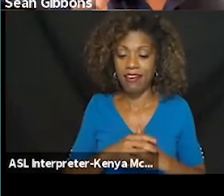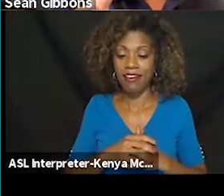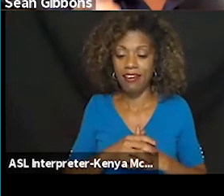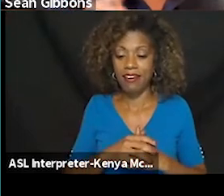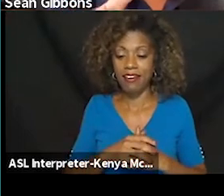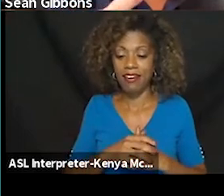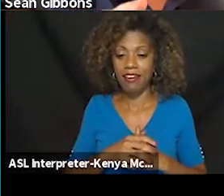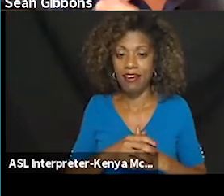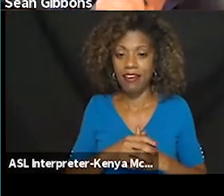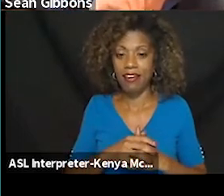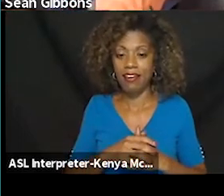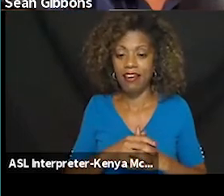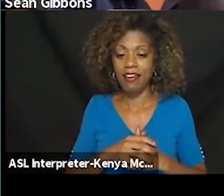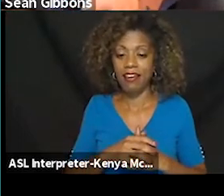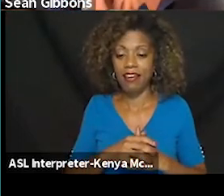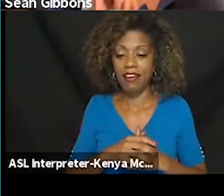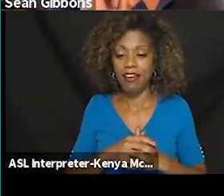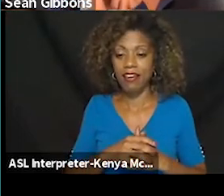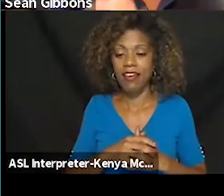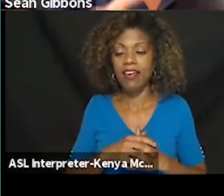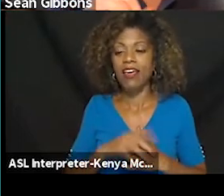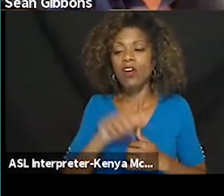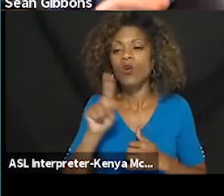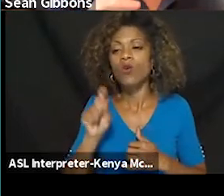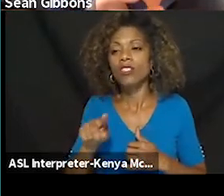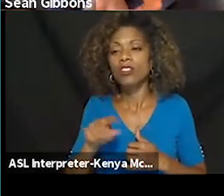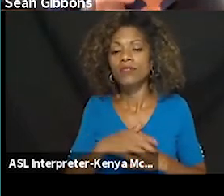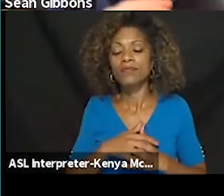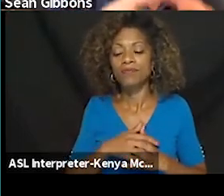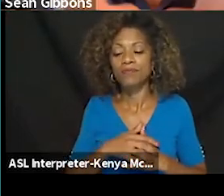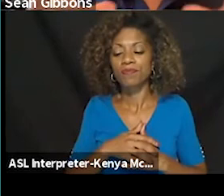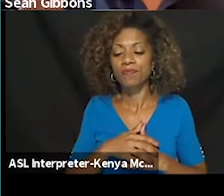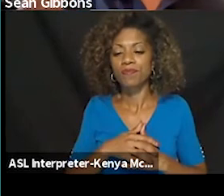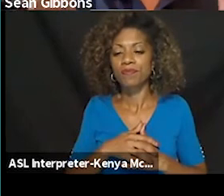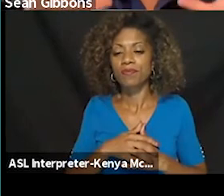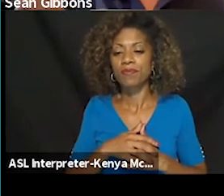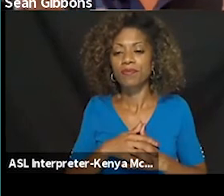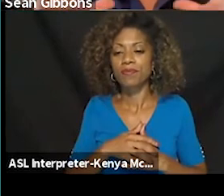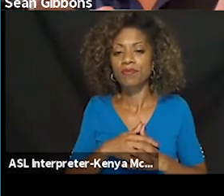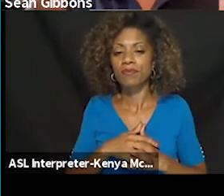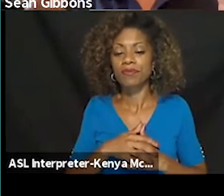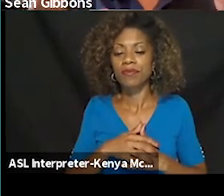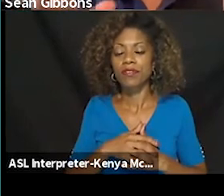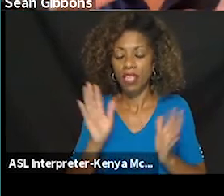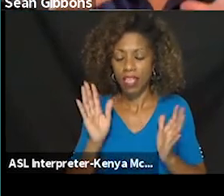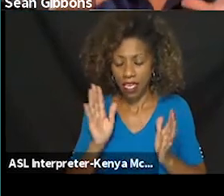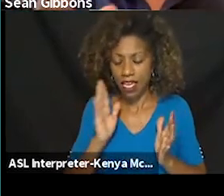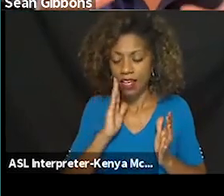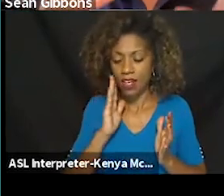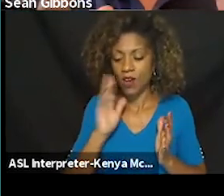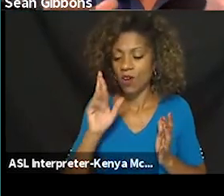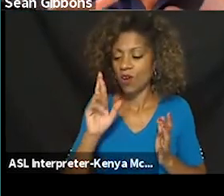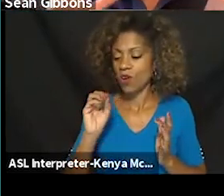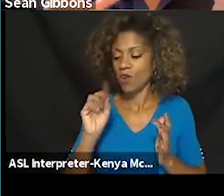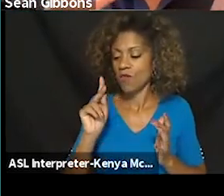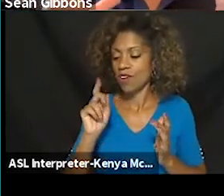ready to read that from Angela, Estelle, where did this, it's a beautiful system. I know Rockefeller spent a lot of time thinking about an